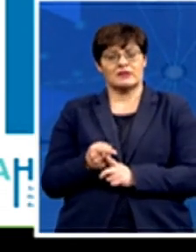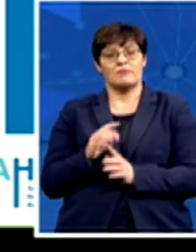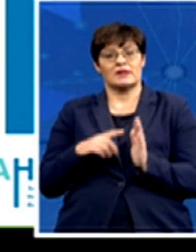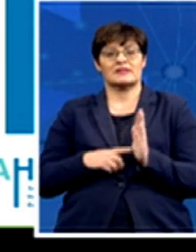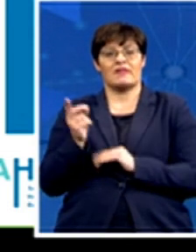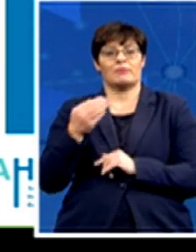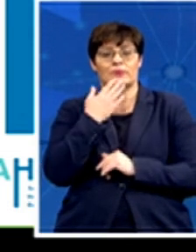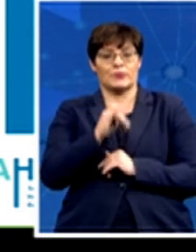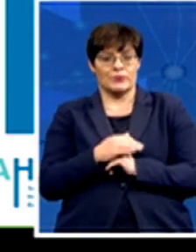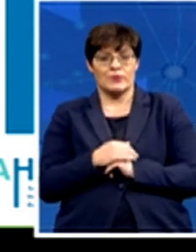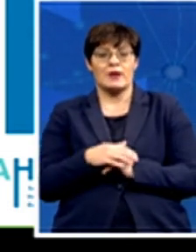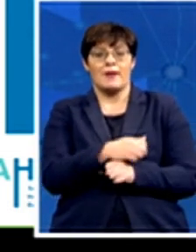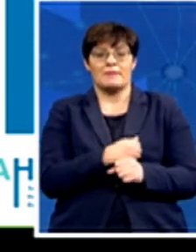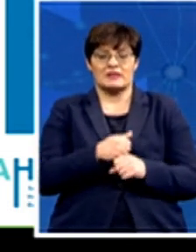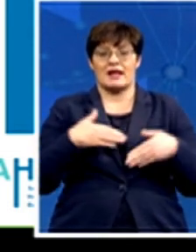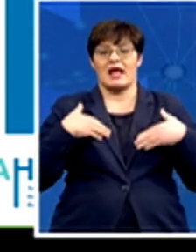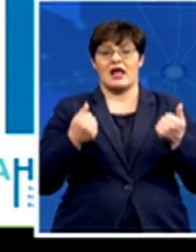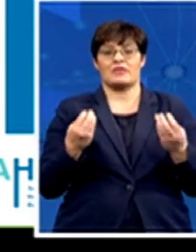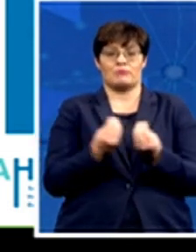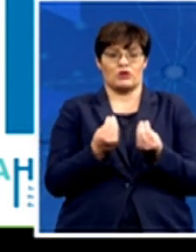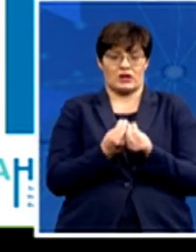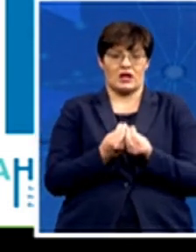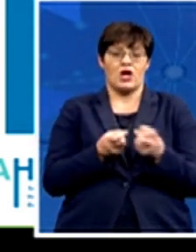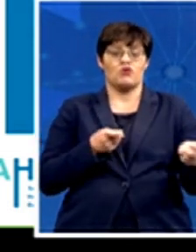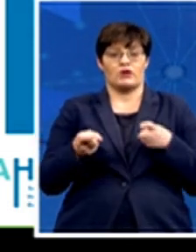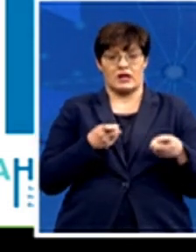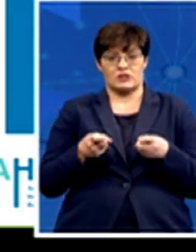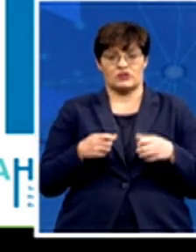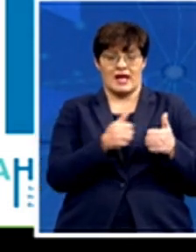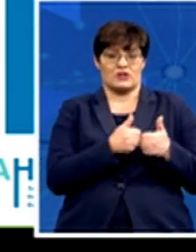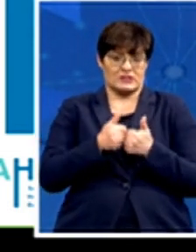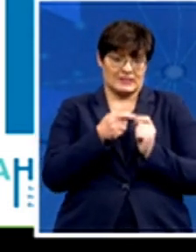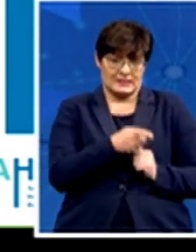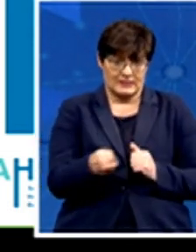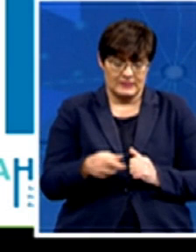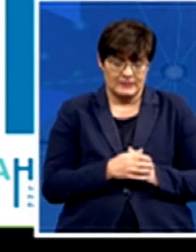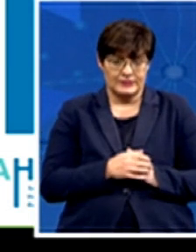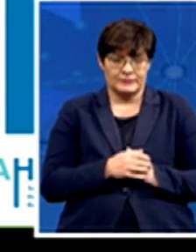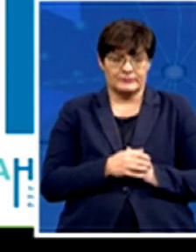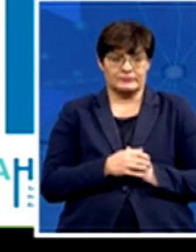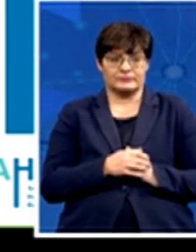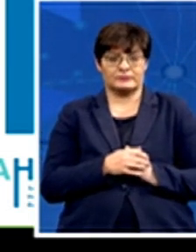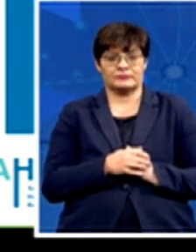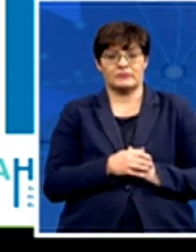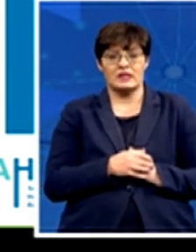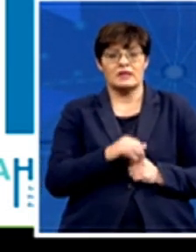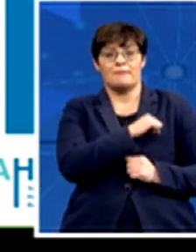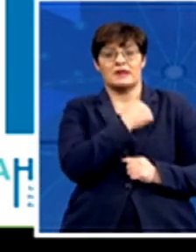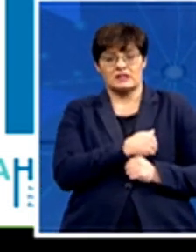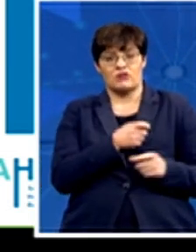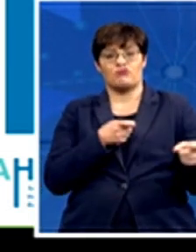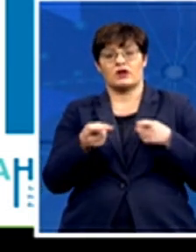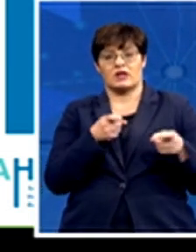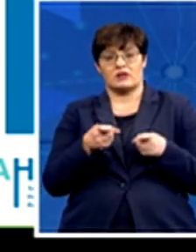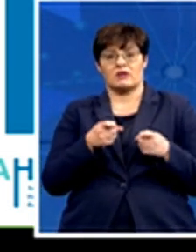Health Products Regulatory Authority agents, which is the Medicine Regulatory Authority that is based in the